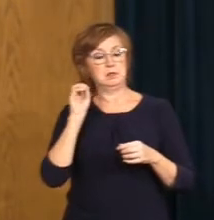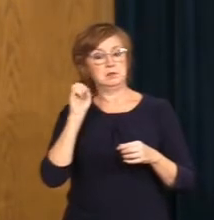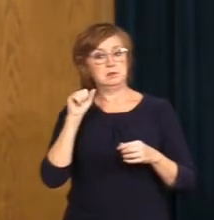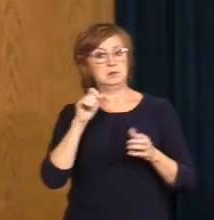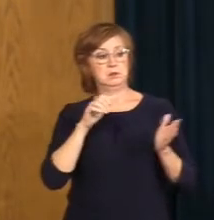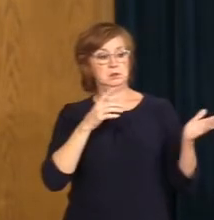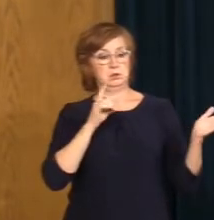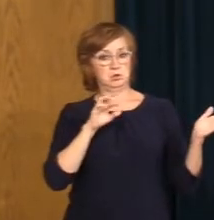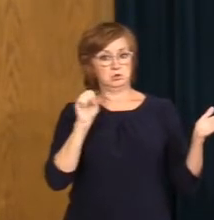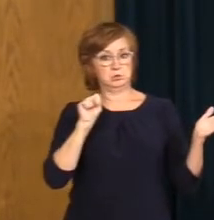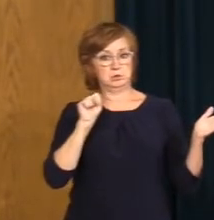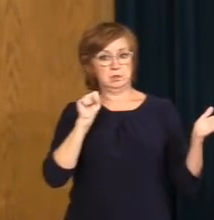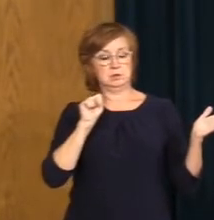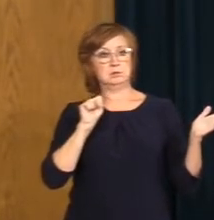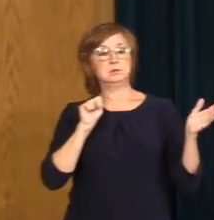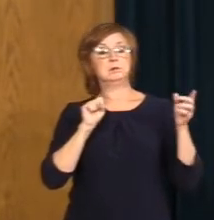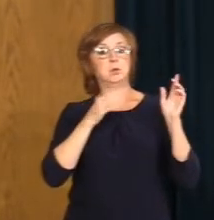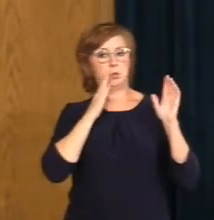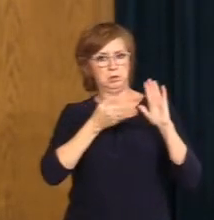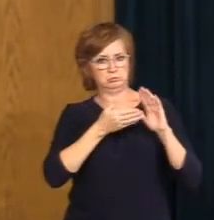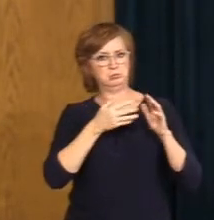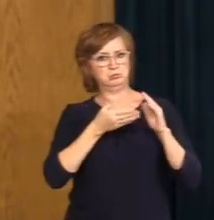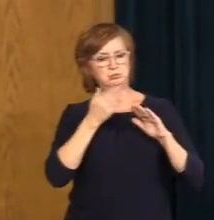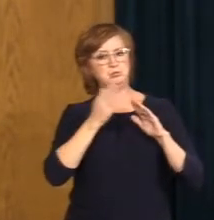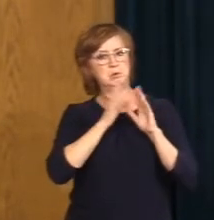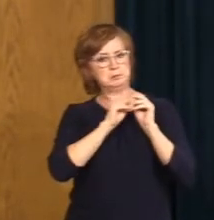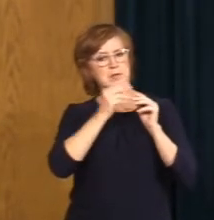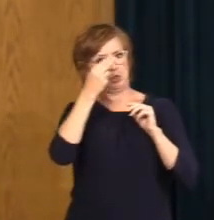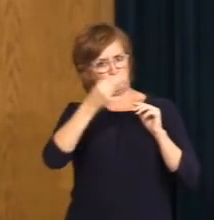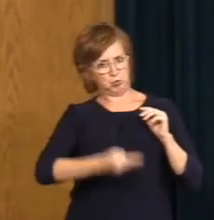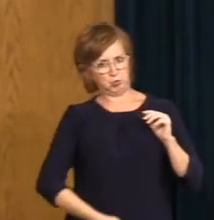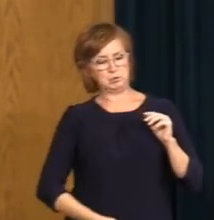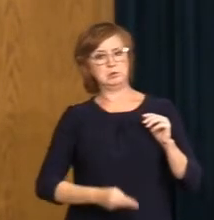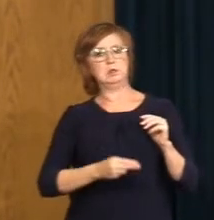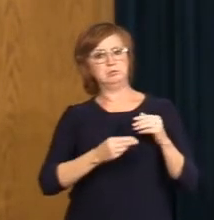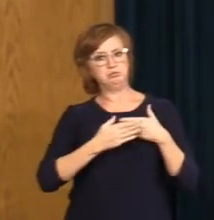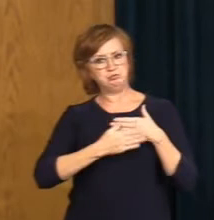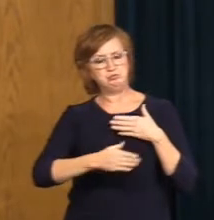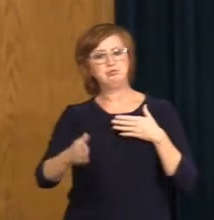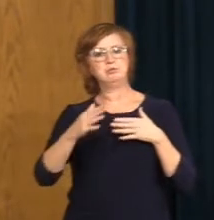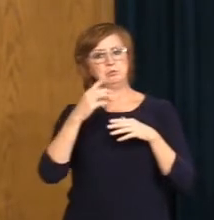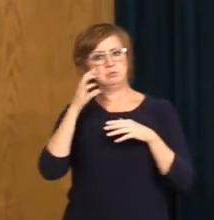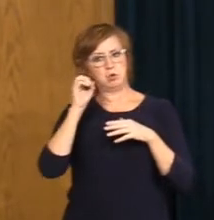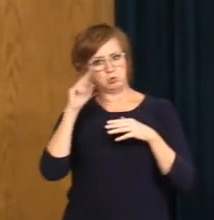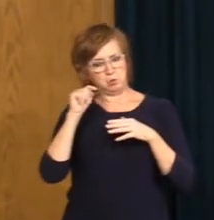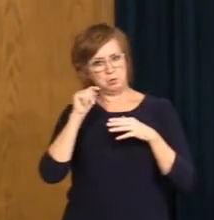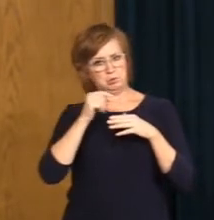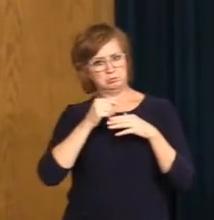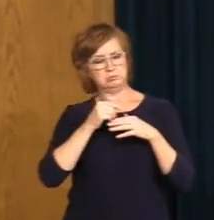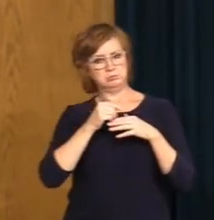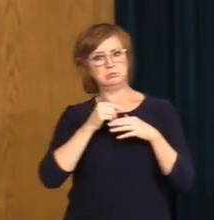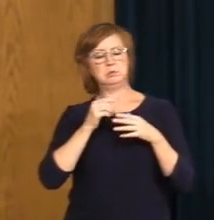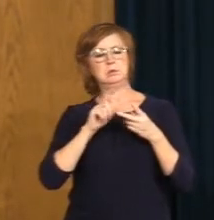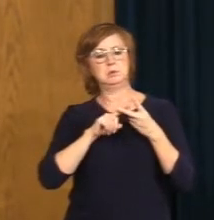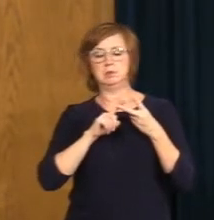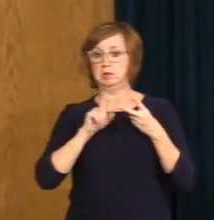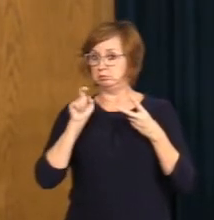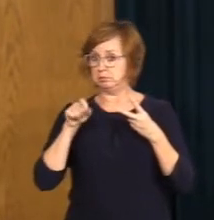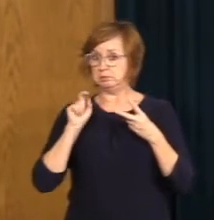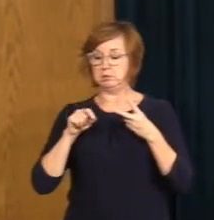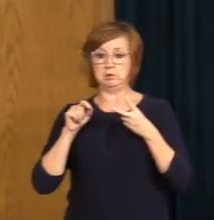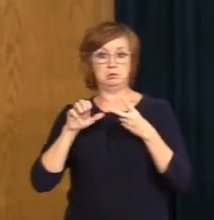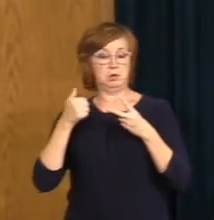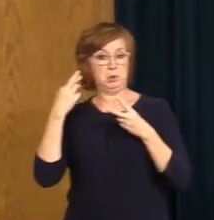Officer will continue to hold scheduled media availabilities each Thursday during this month, with additional availabilities as required